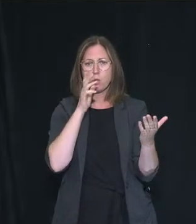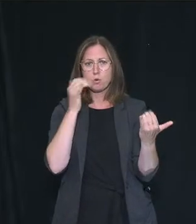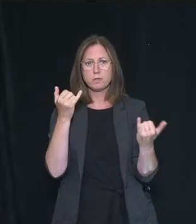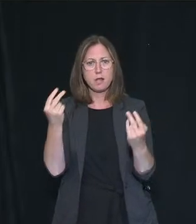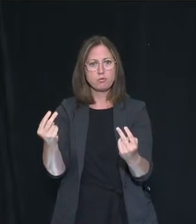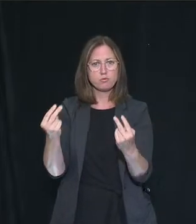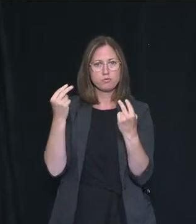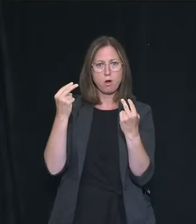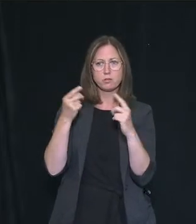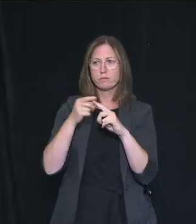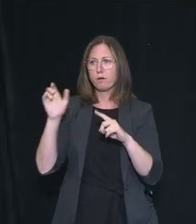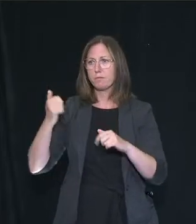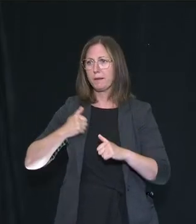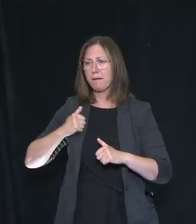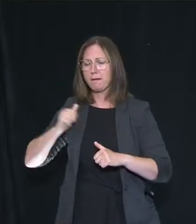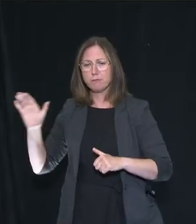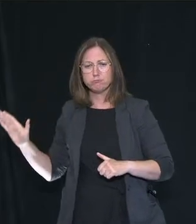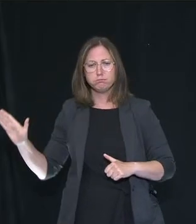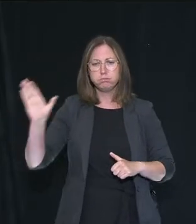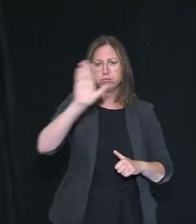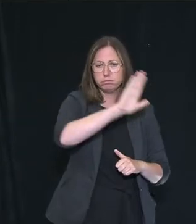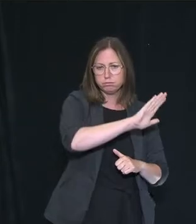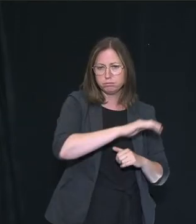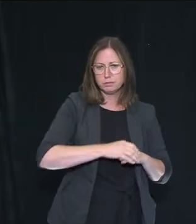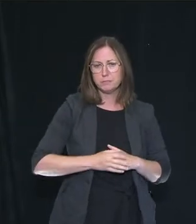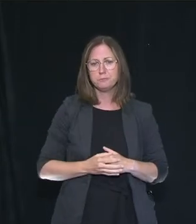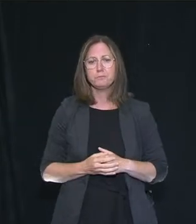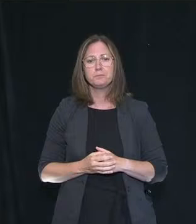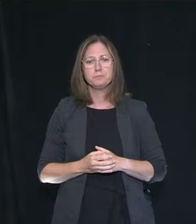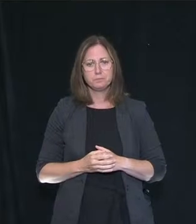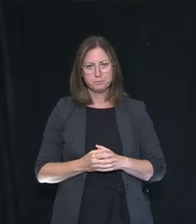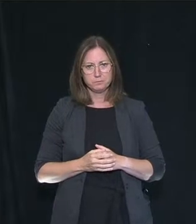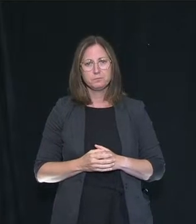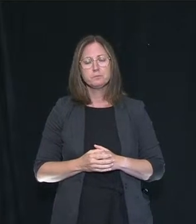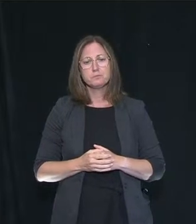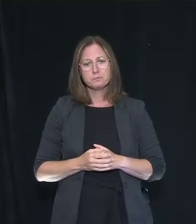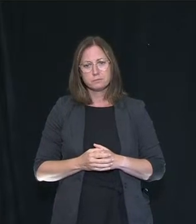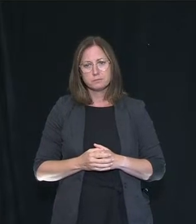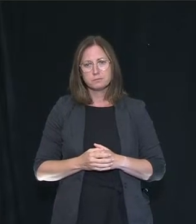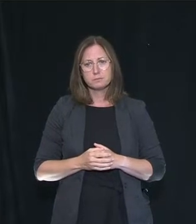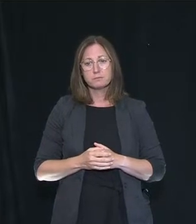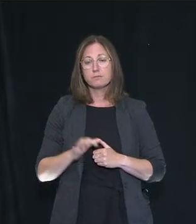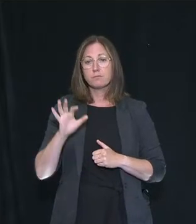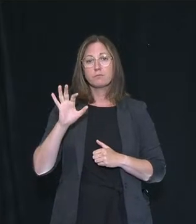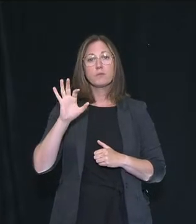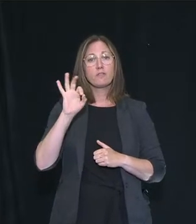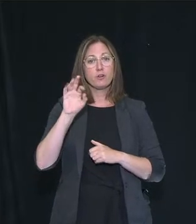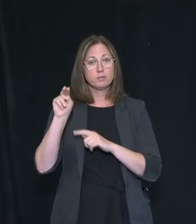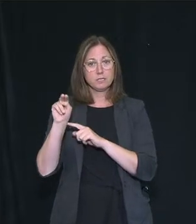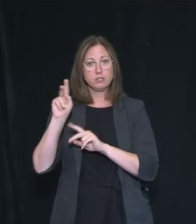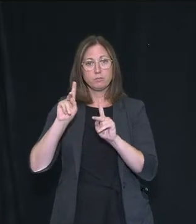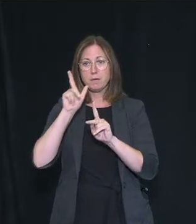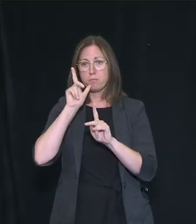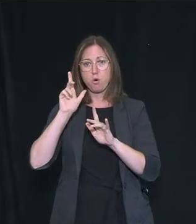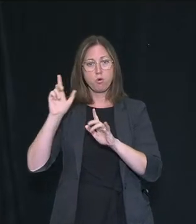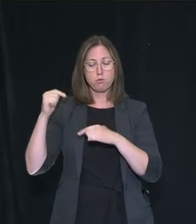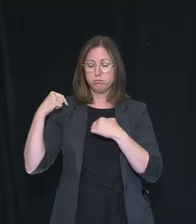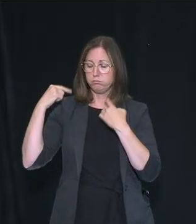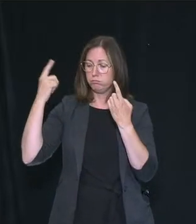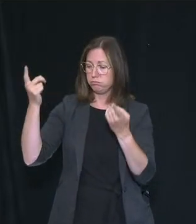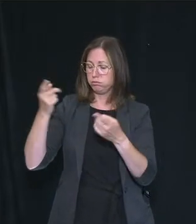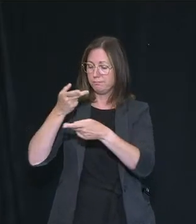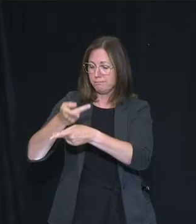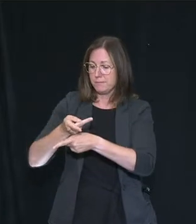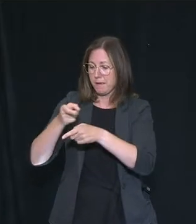watching from coast to coast to coast. I want to thank the First Nations who have occupied this